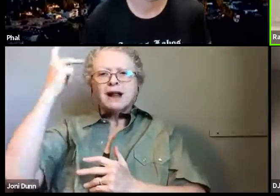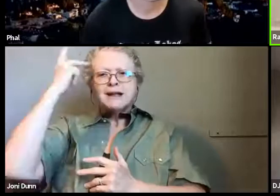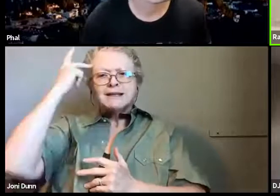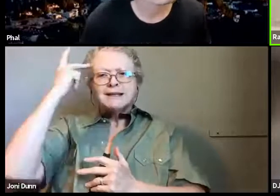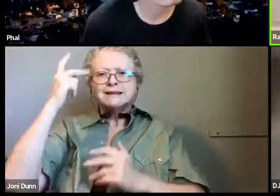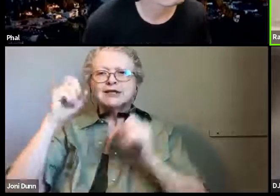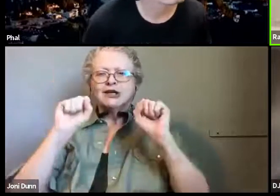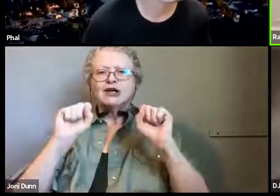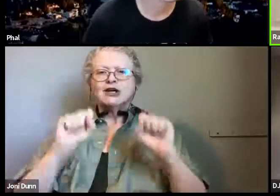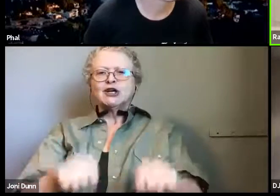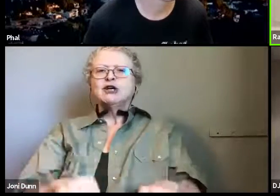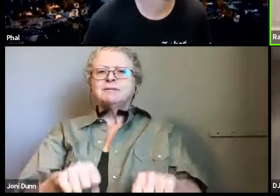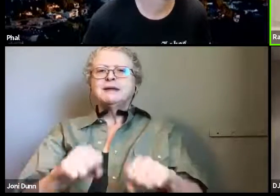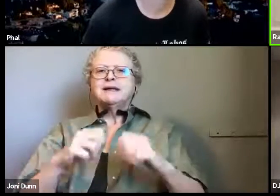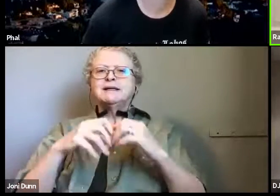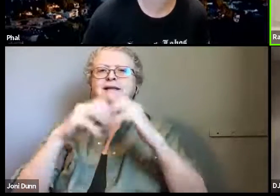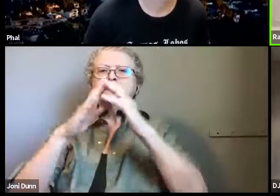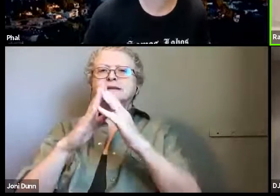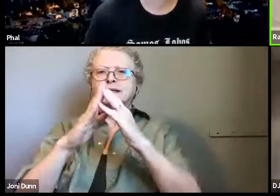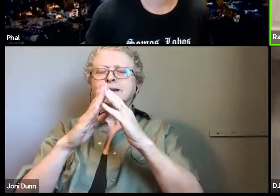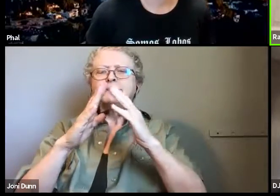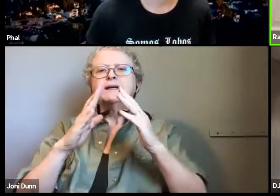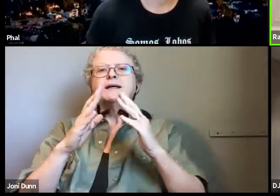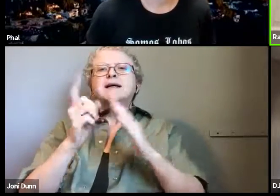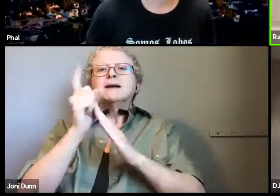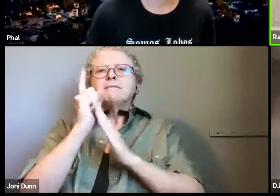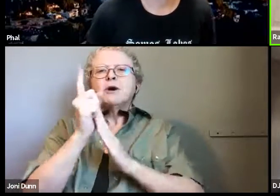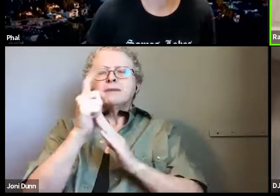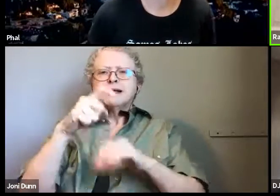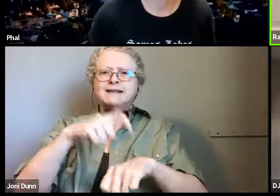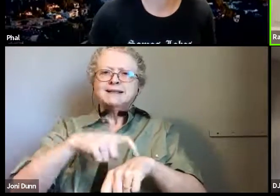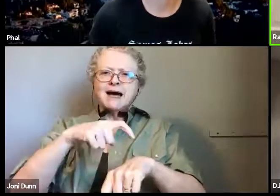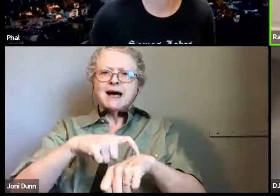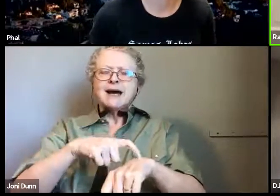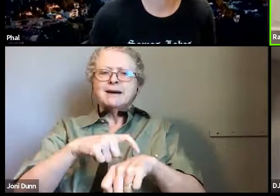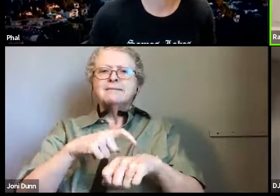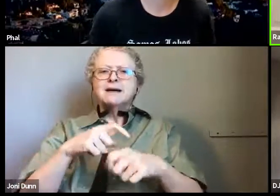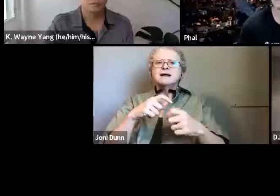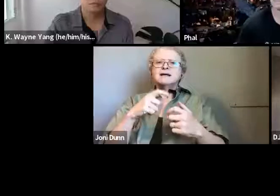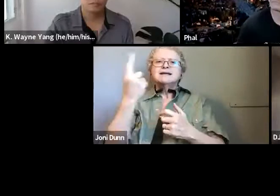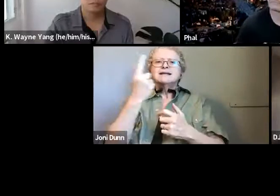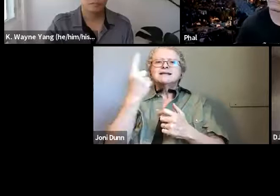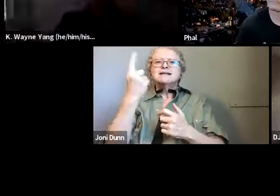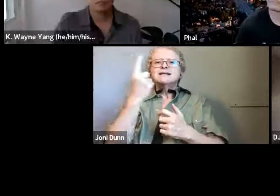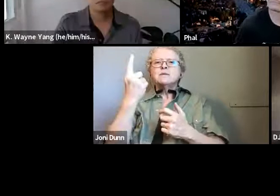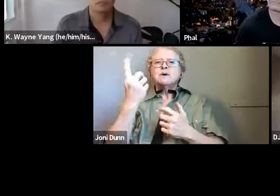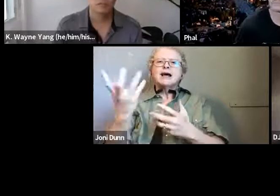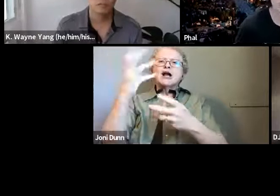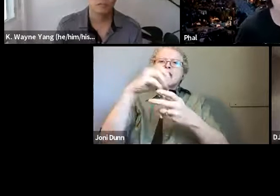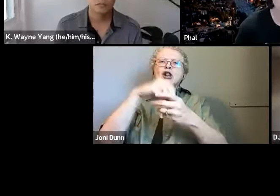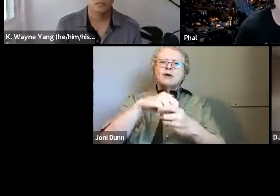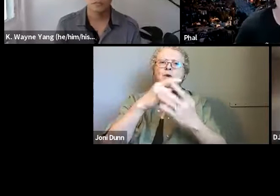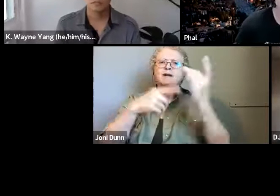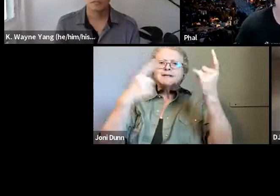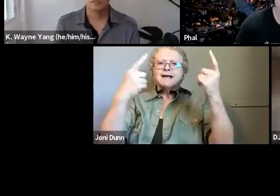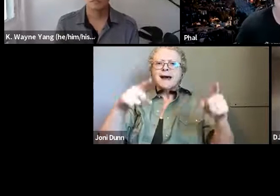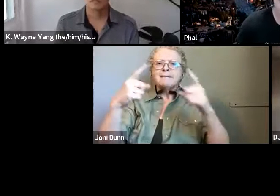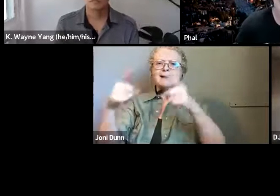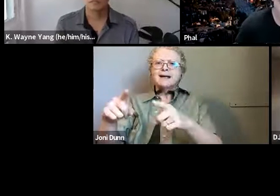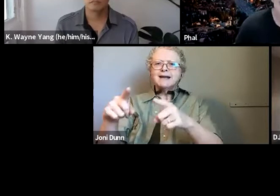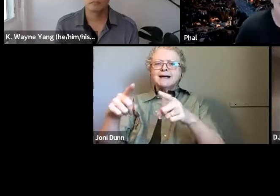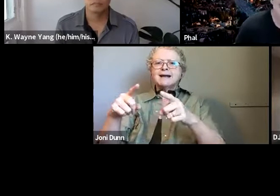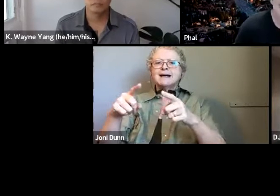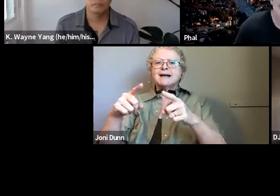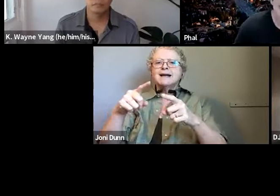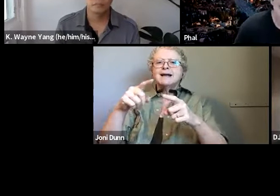at moments in time in relation to social and material conditions, right? So including what's happening in this moment of